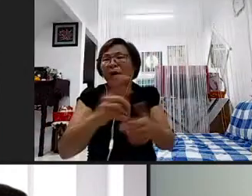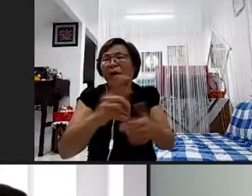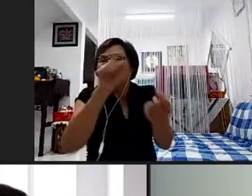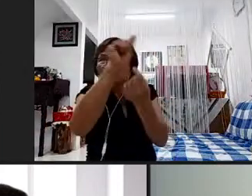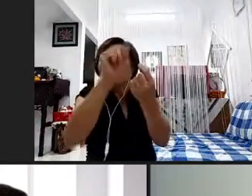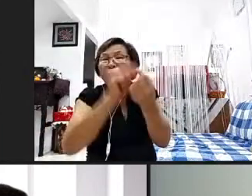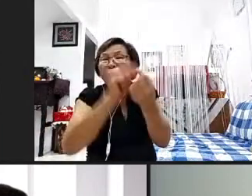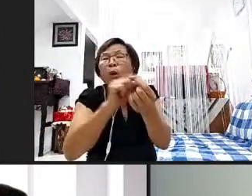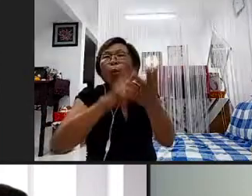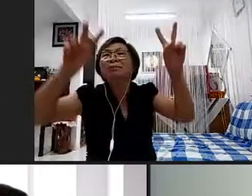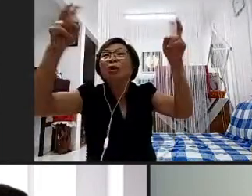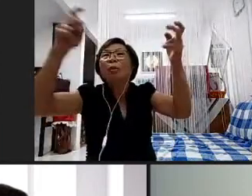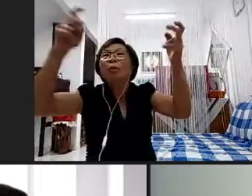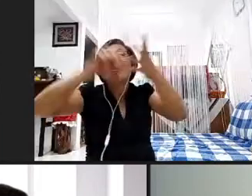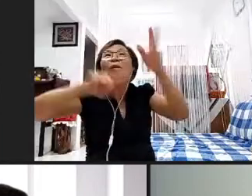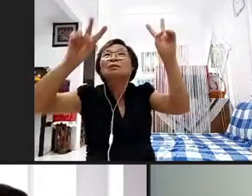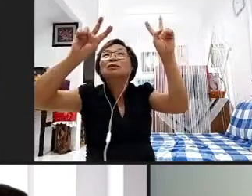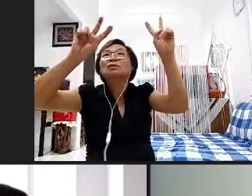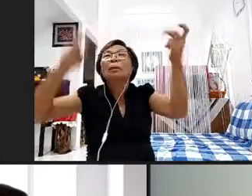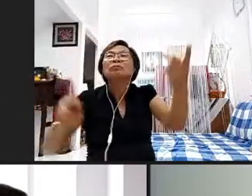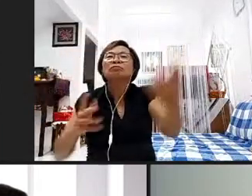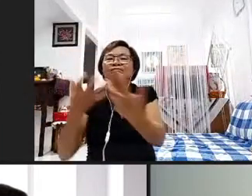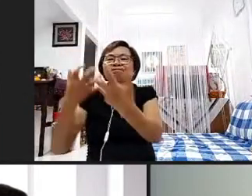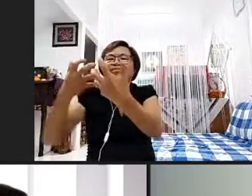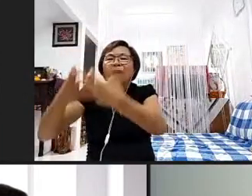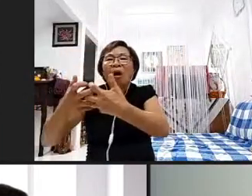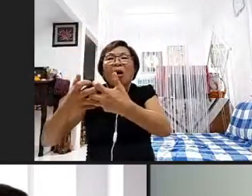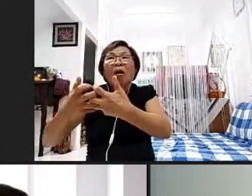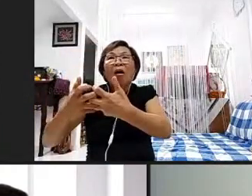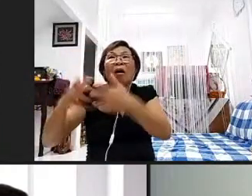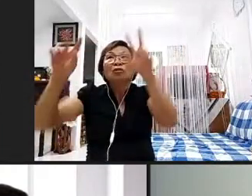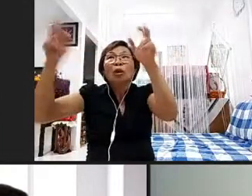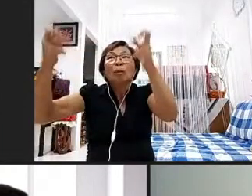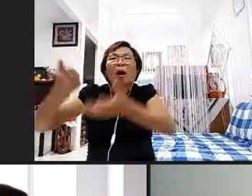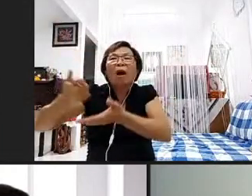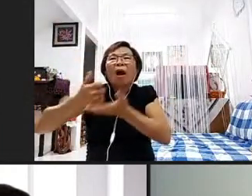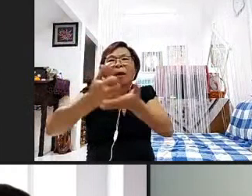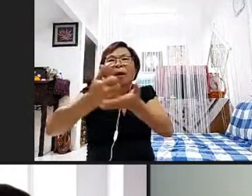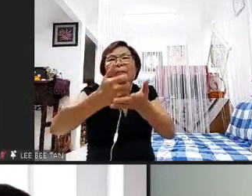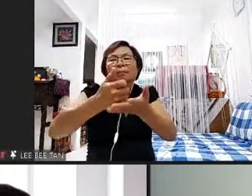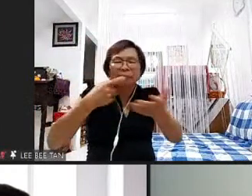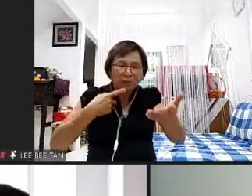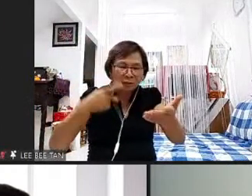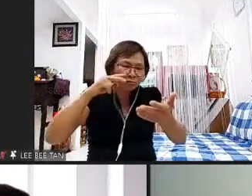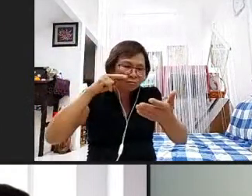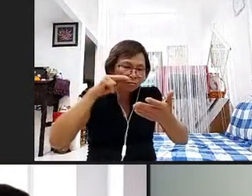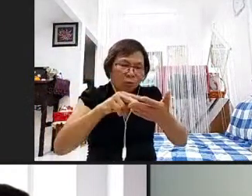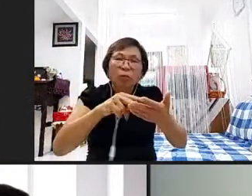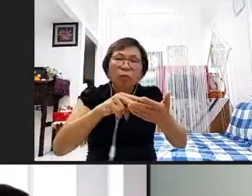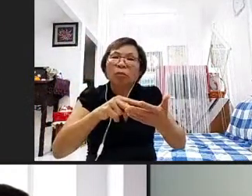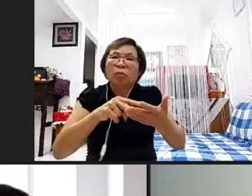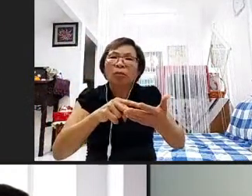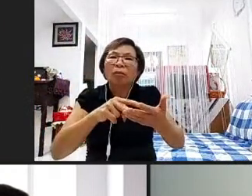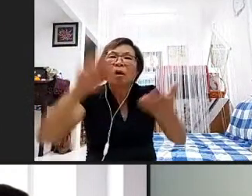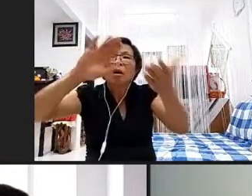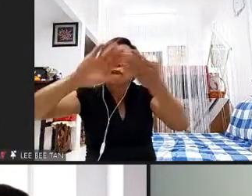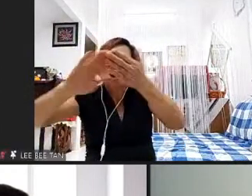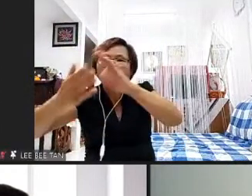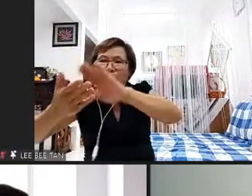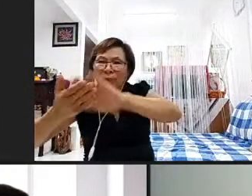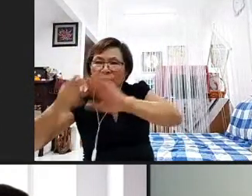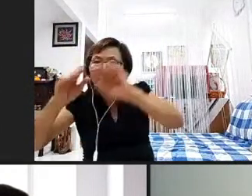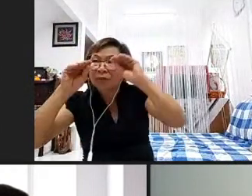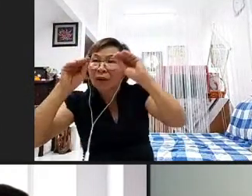topic that could be relevant or helpful that we could look at in terms of our community